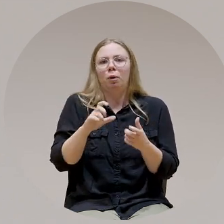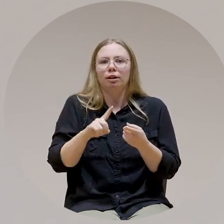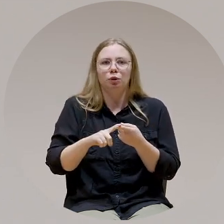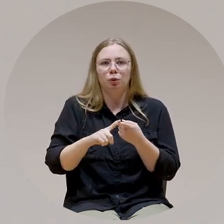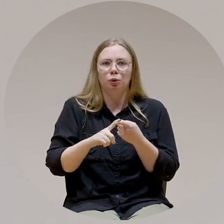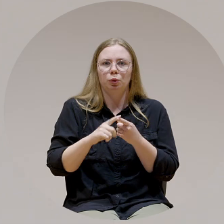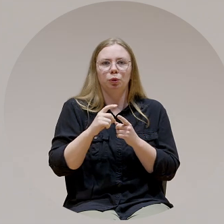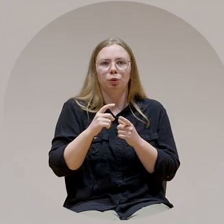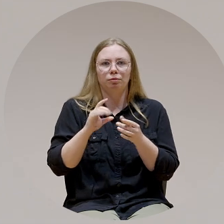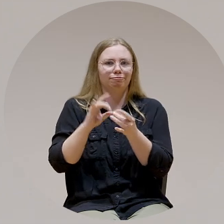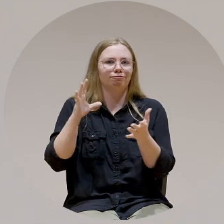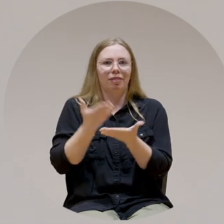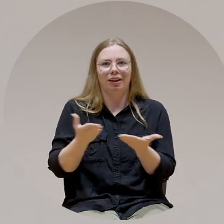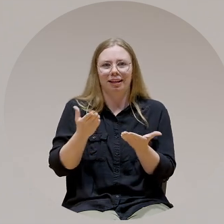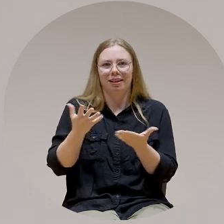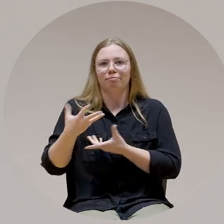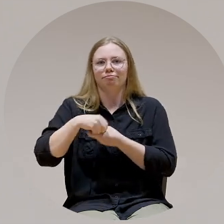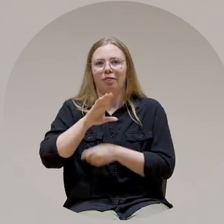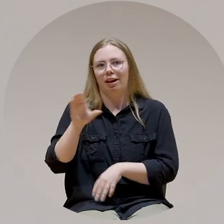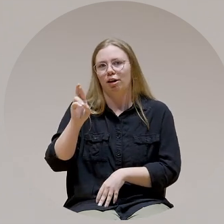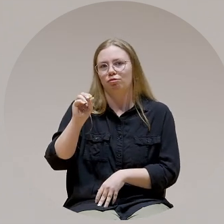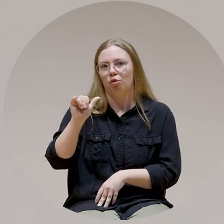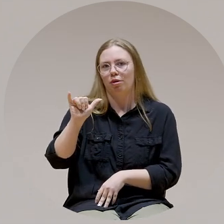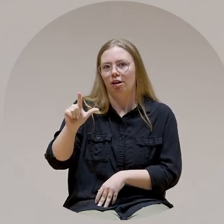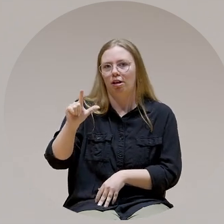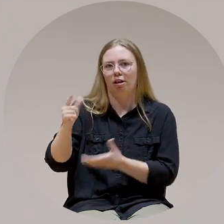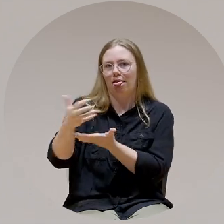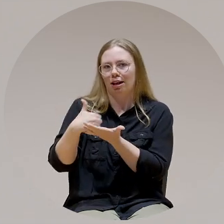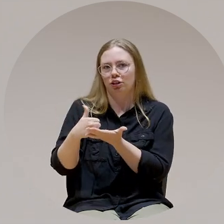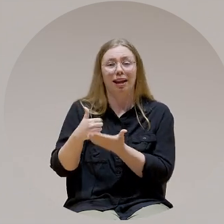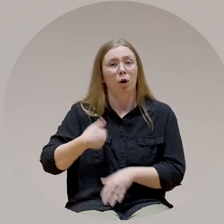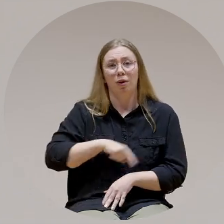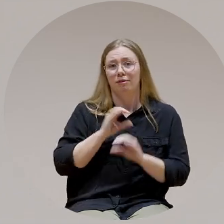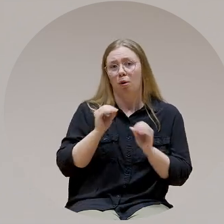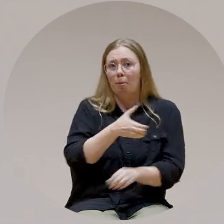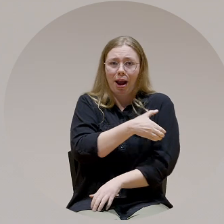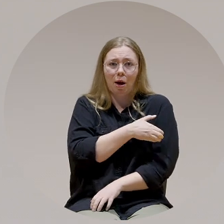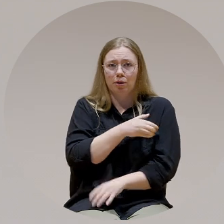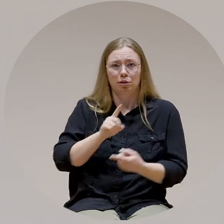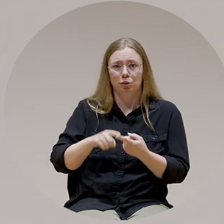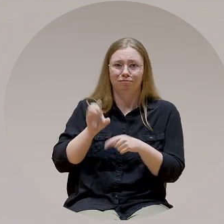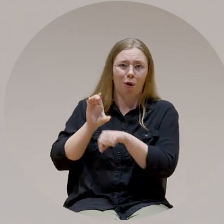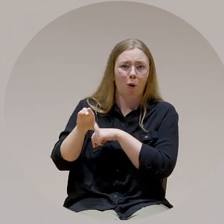deaccessioning anything that's been part of the royal collection. And we have no recourse. We have zero recourse. So,